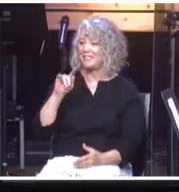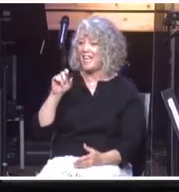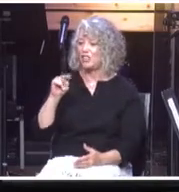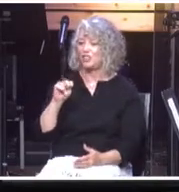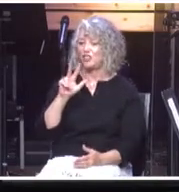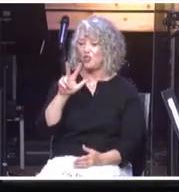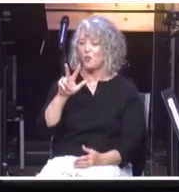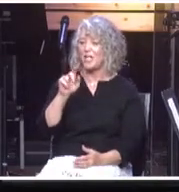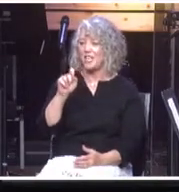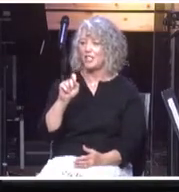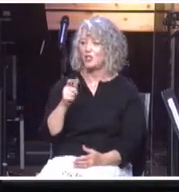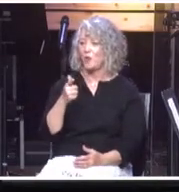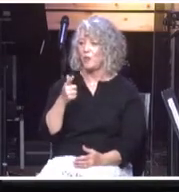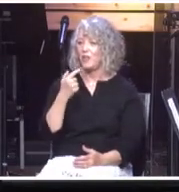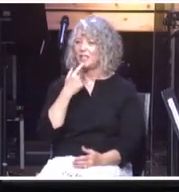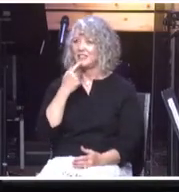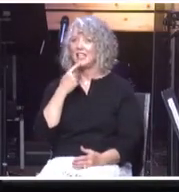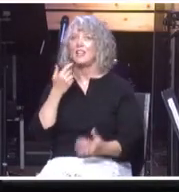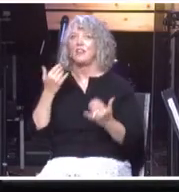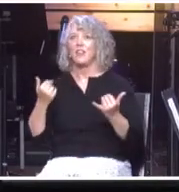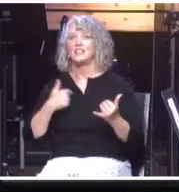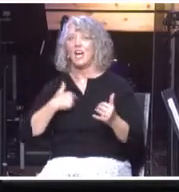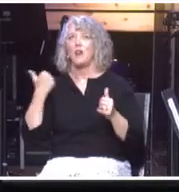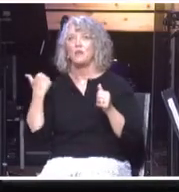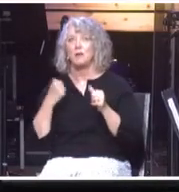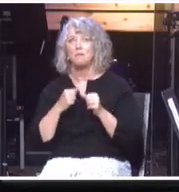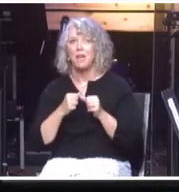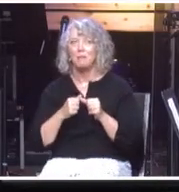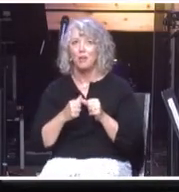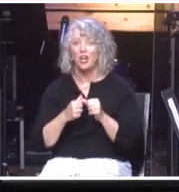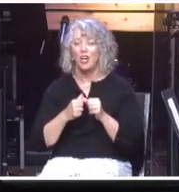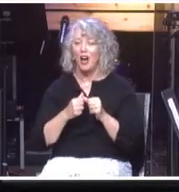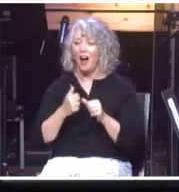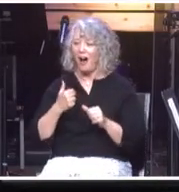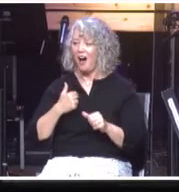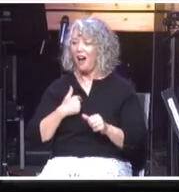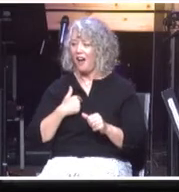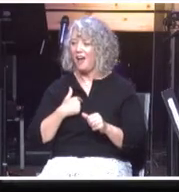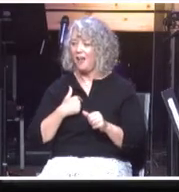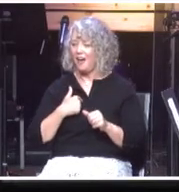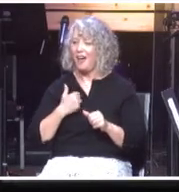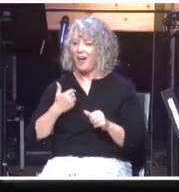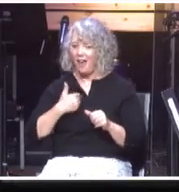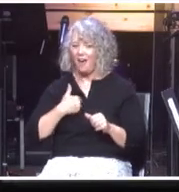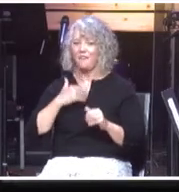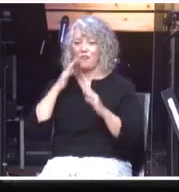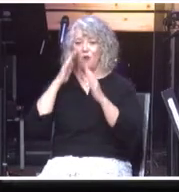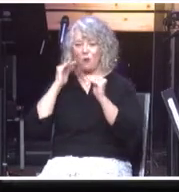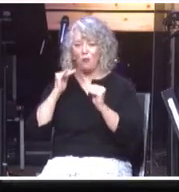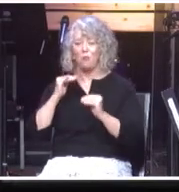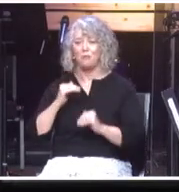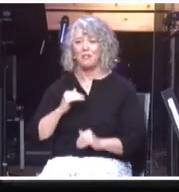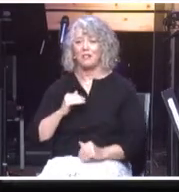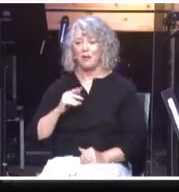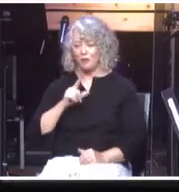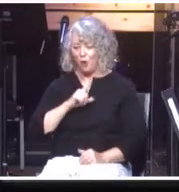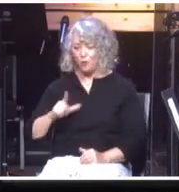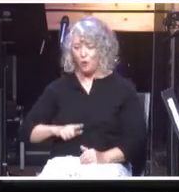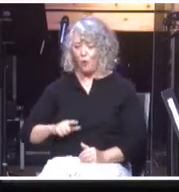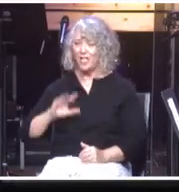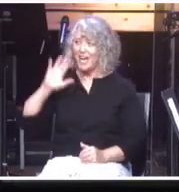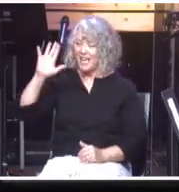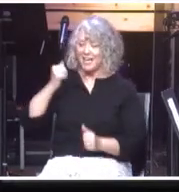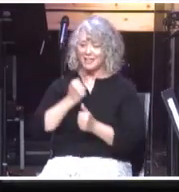Lamentations 3:21, he says, "This I recall to mind, therefore I have hope. The Lord's loving